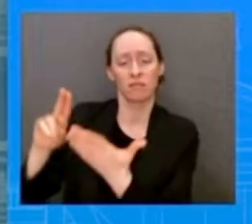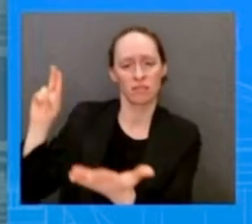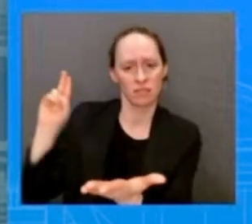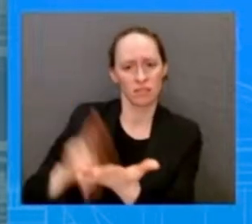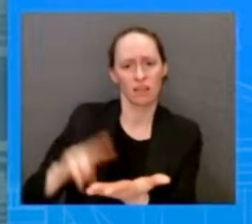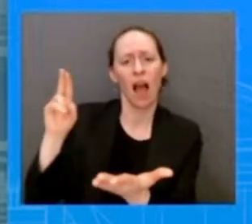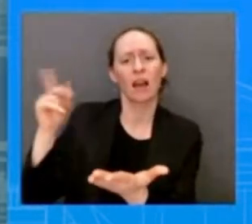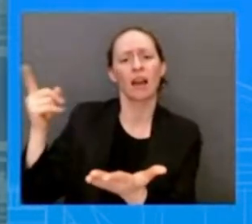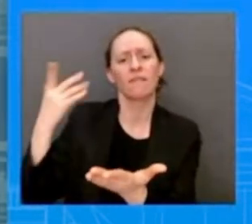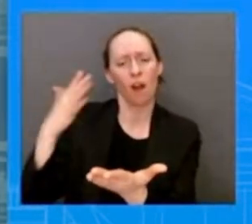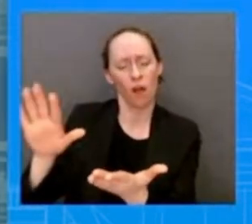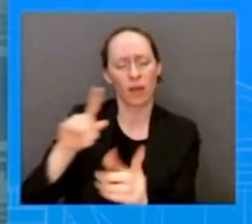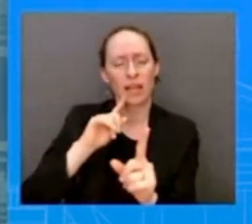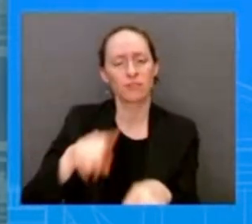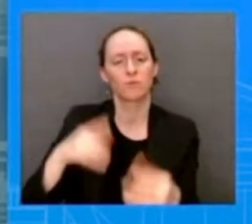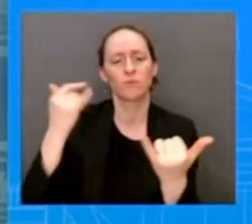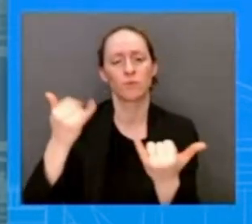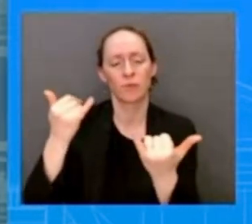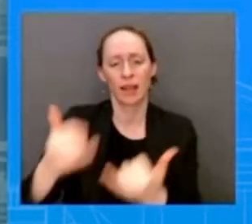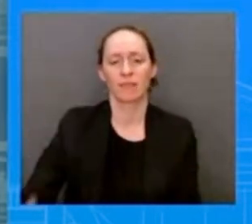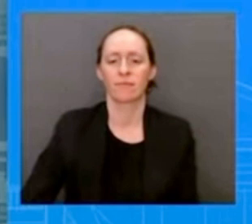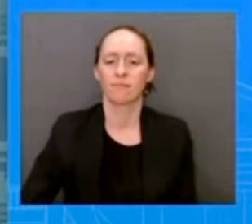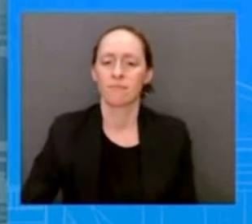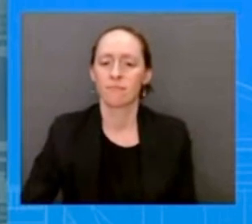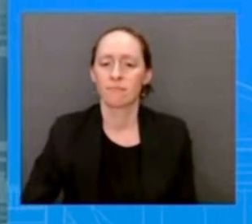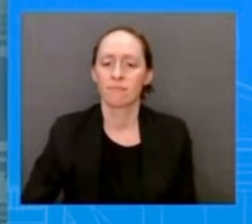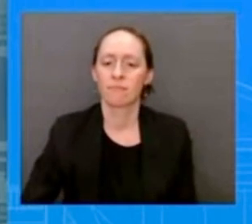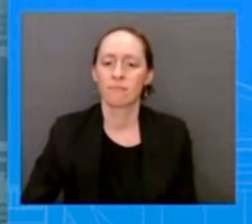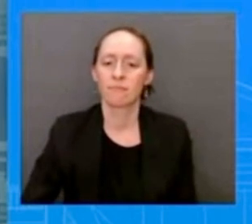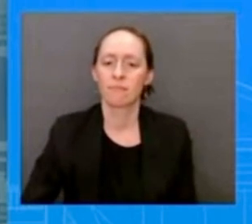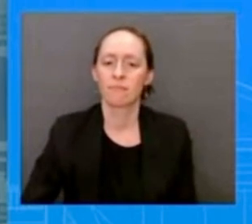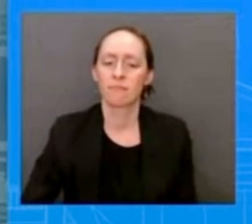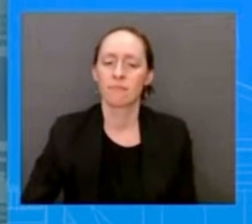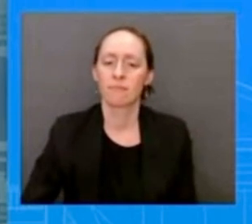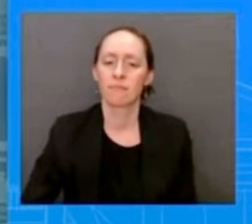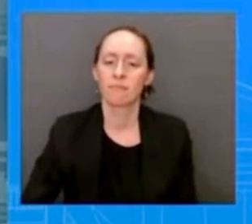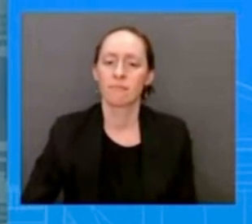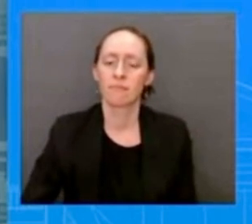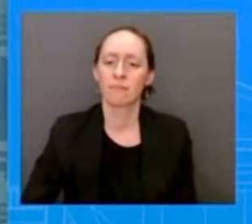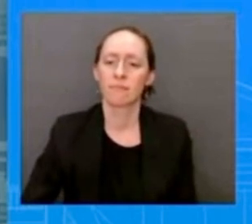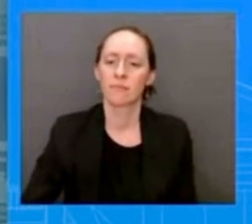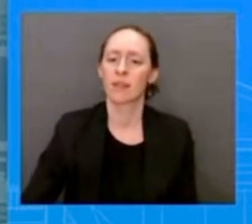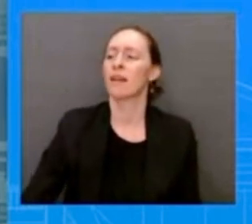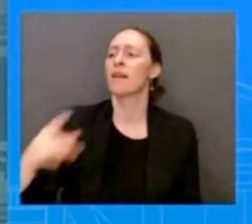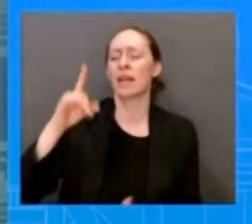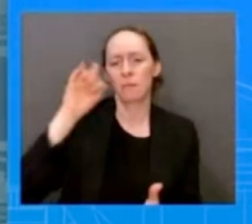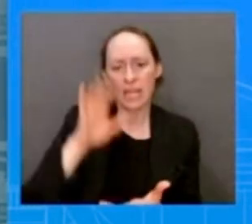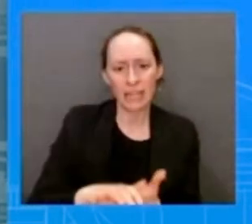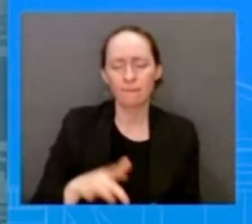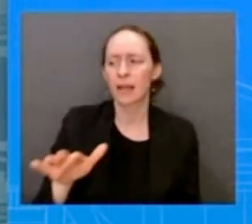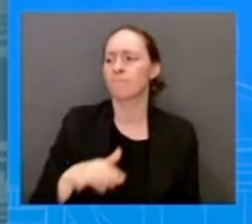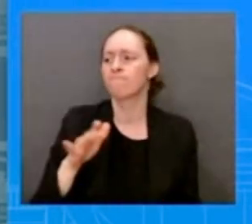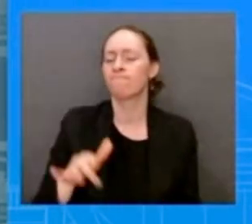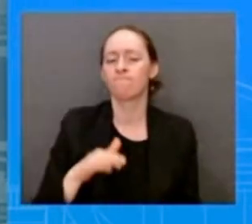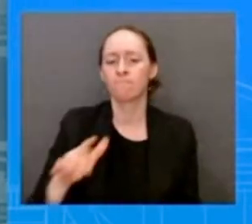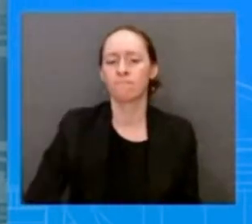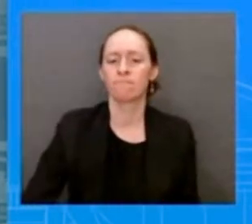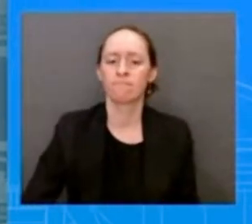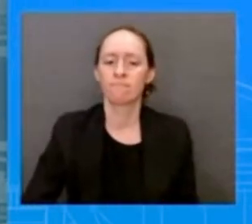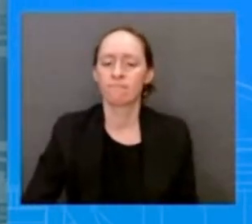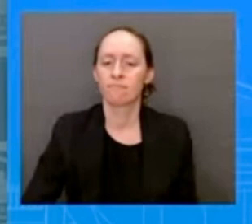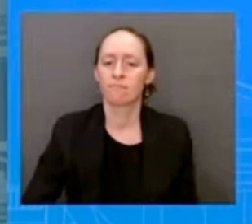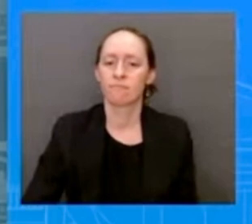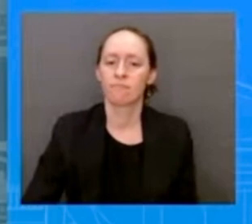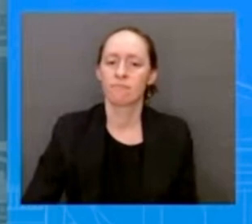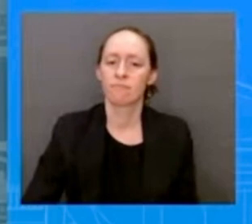believes, this is a way for him to keep the community safe in D.C. and the people of D.C. safe, the